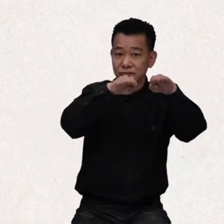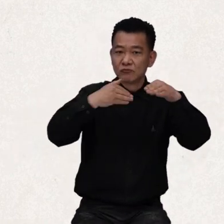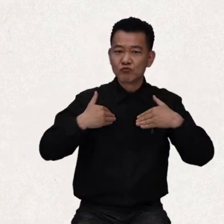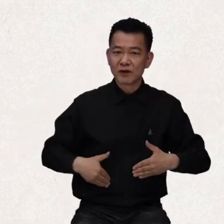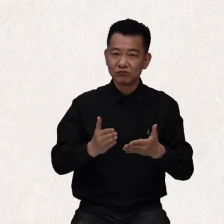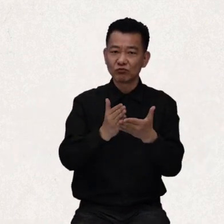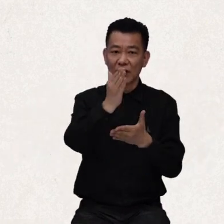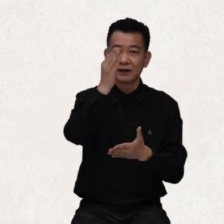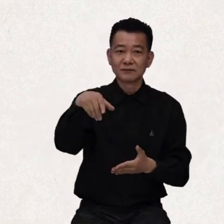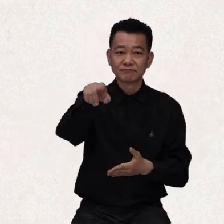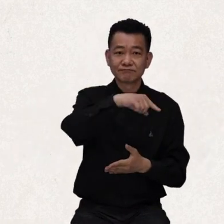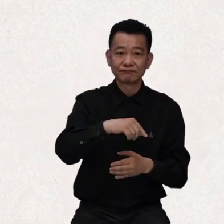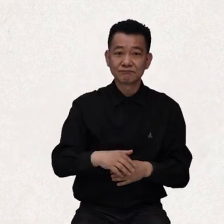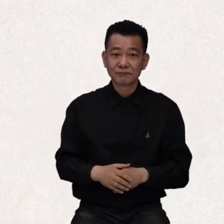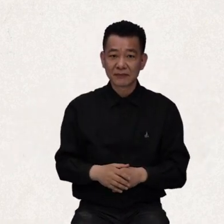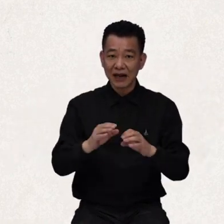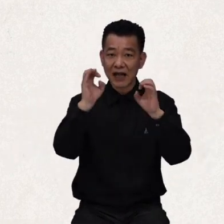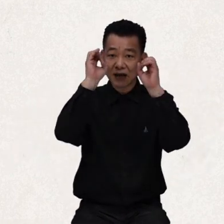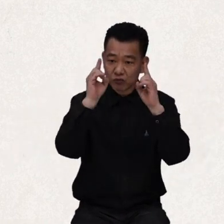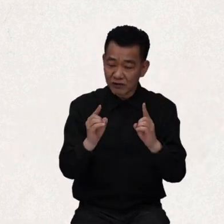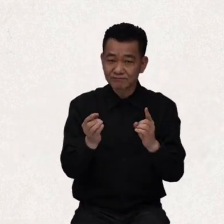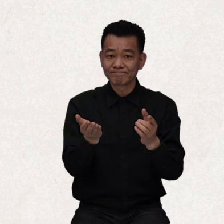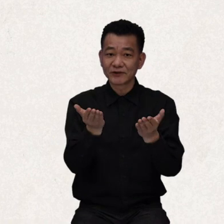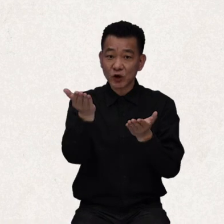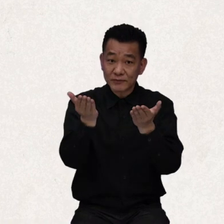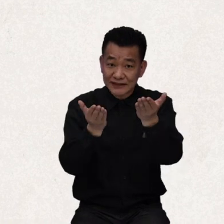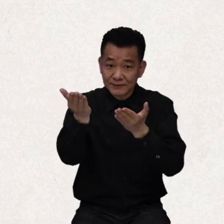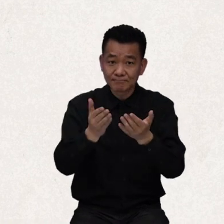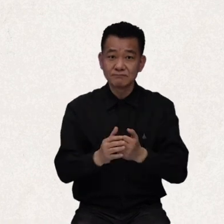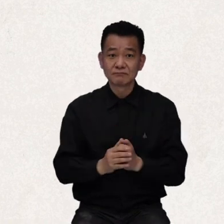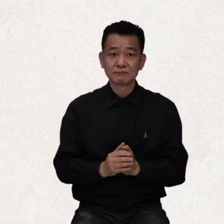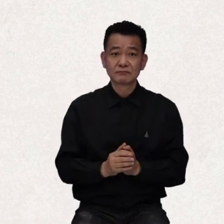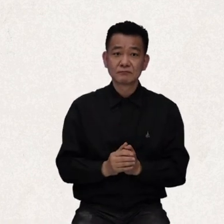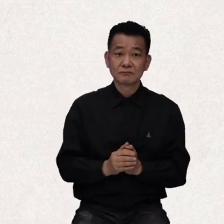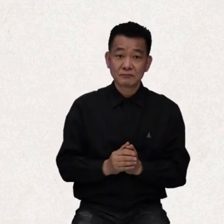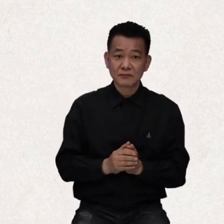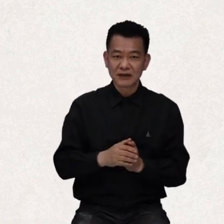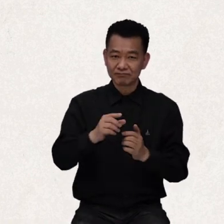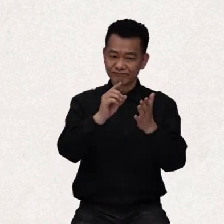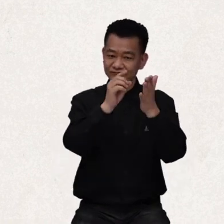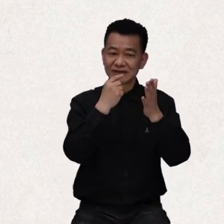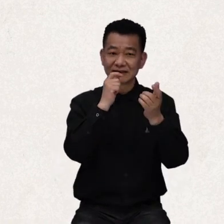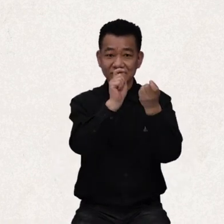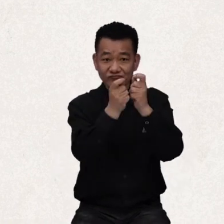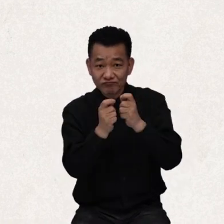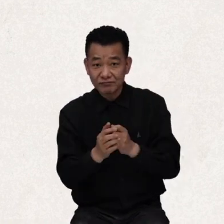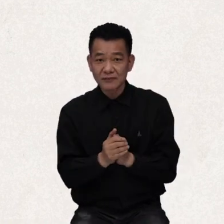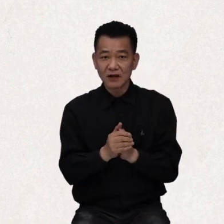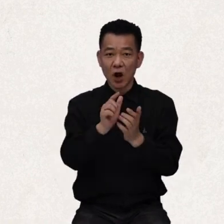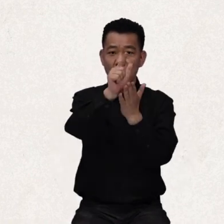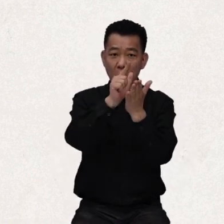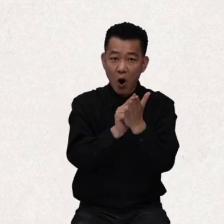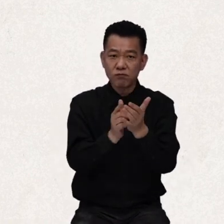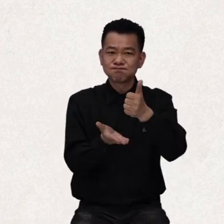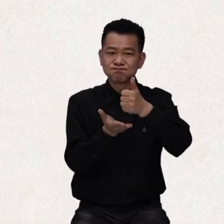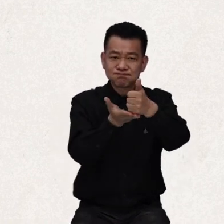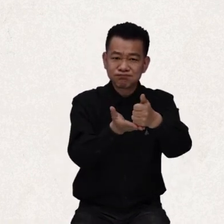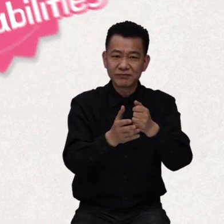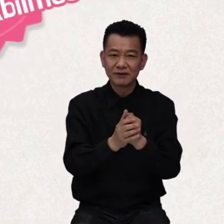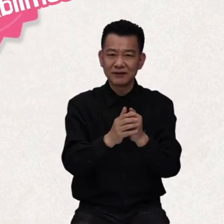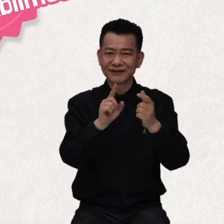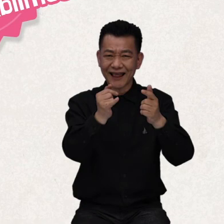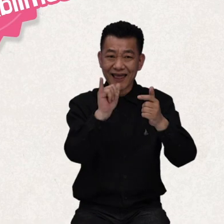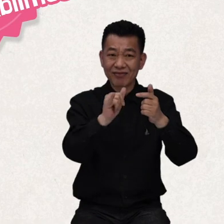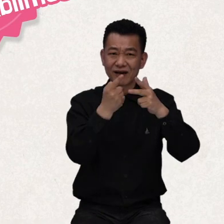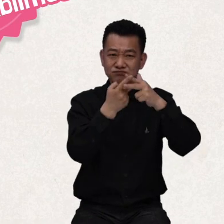without disabilities, and have rights to education, services, medical and legal aid. Because on this,